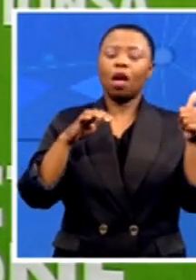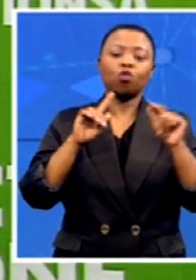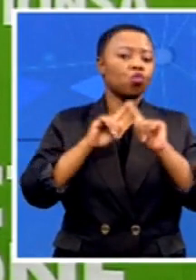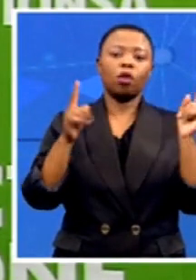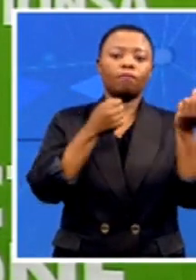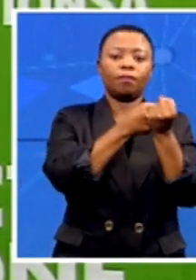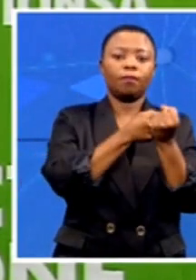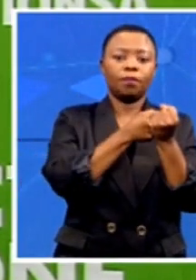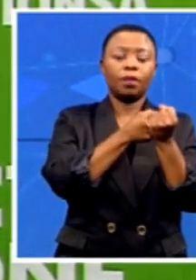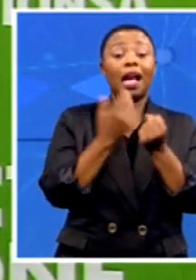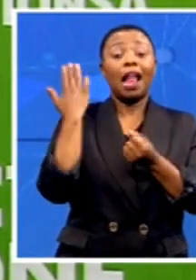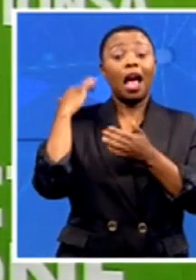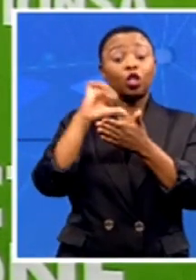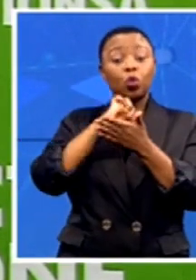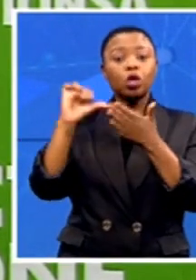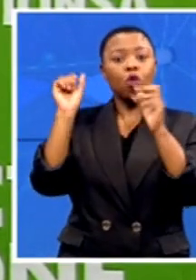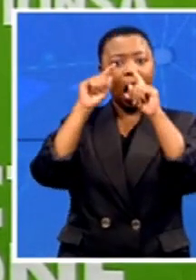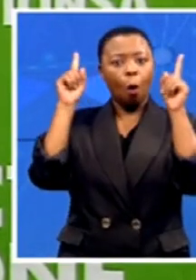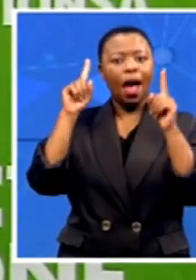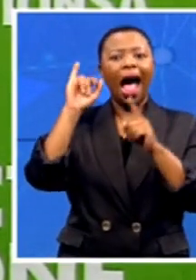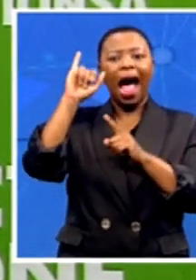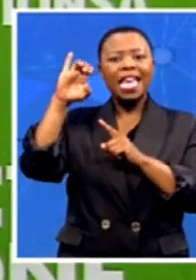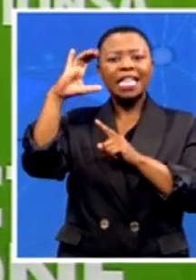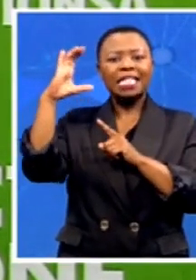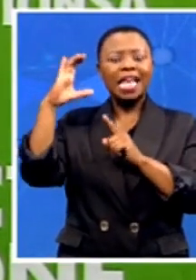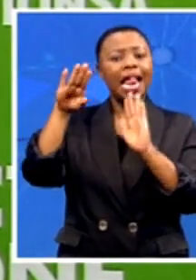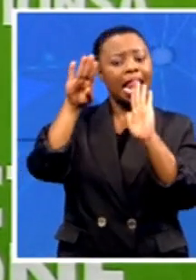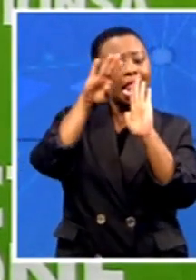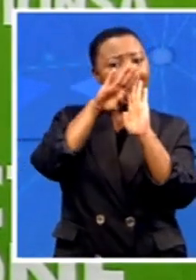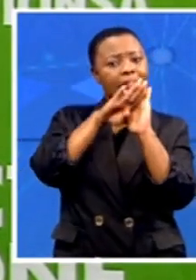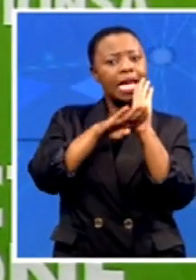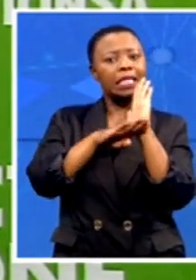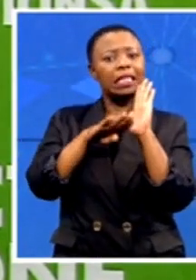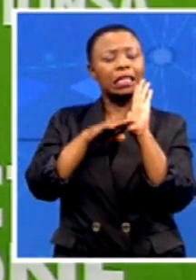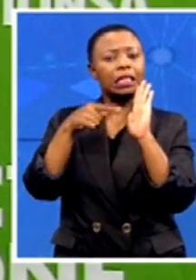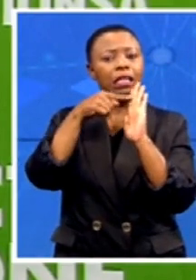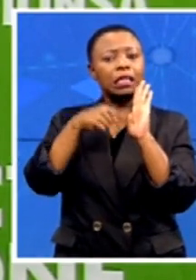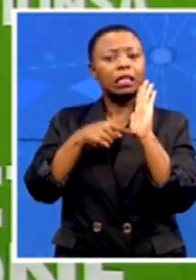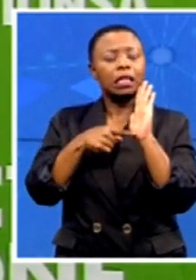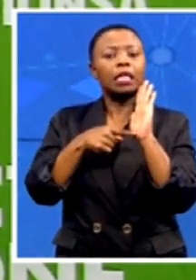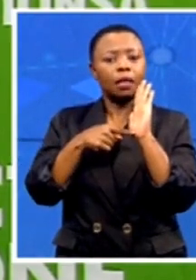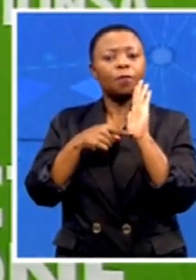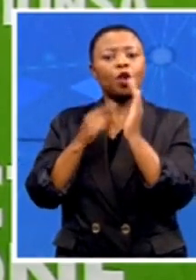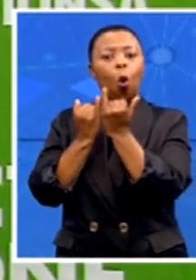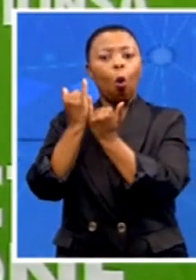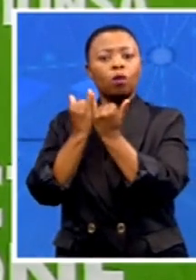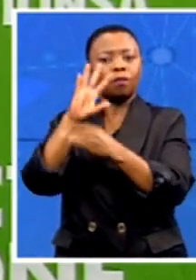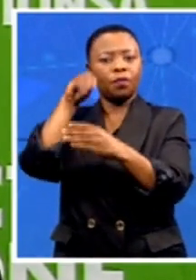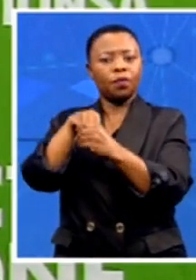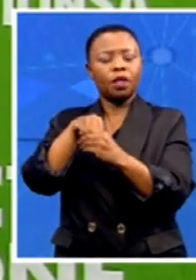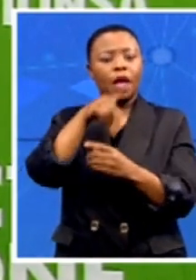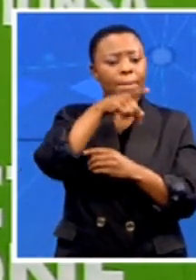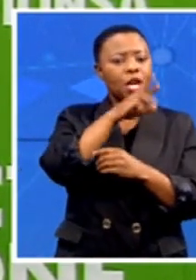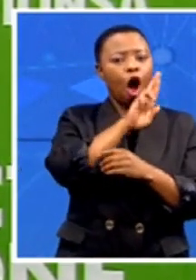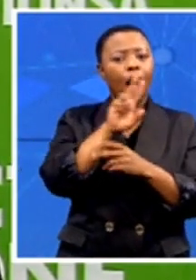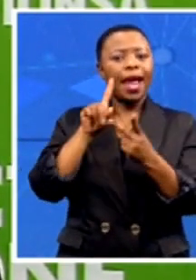the IEC published the list of candidates that will be contesting all the PR and ward seats in South Africa. You will